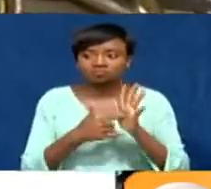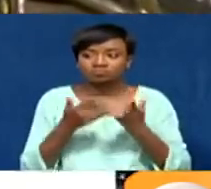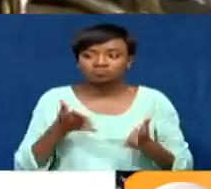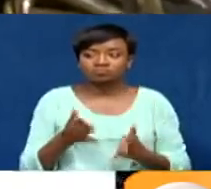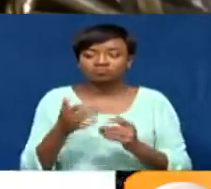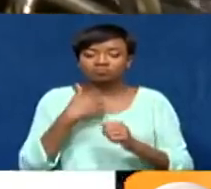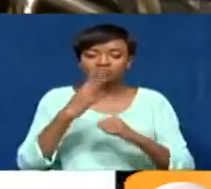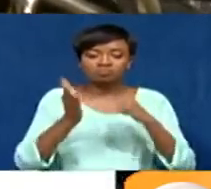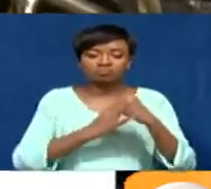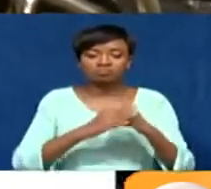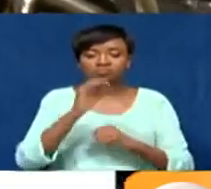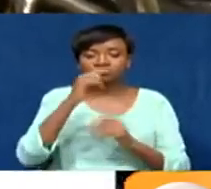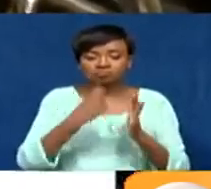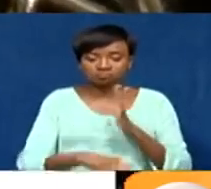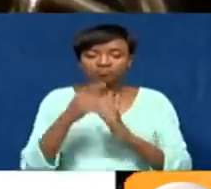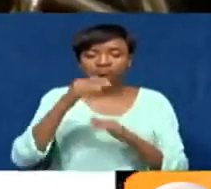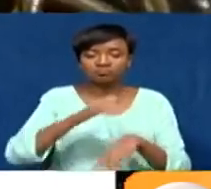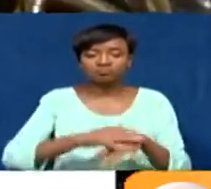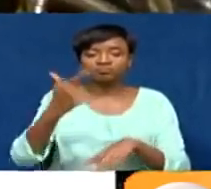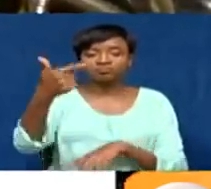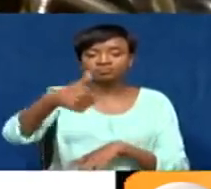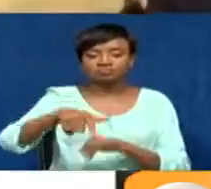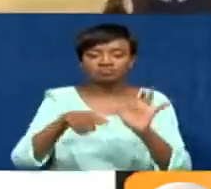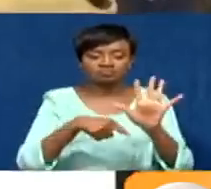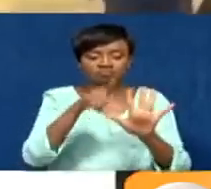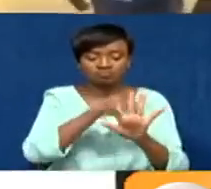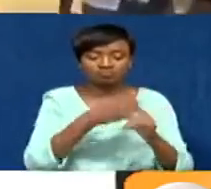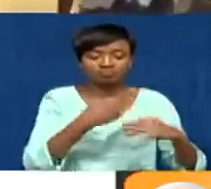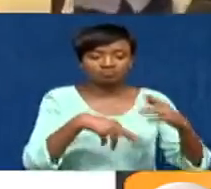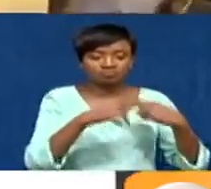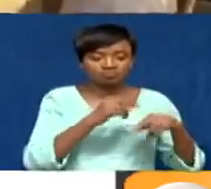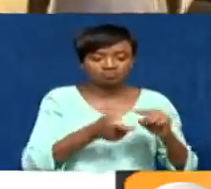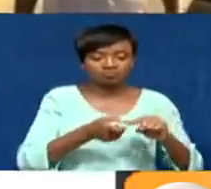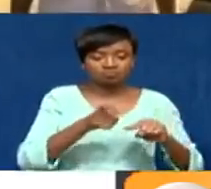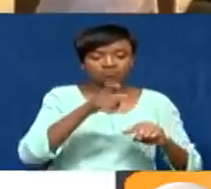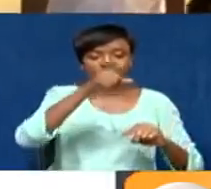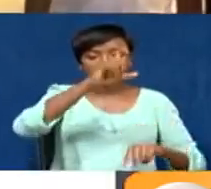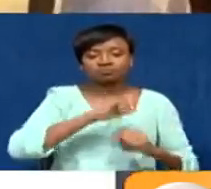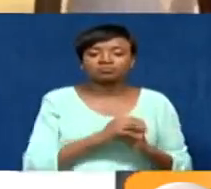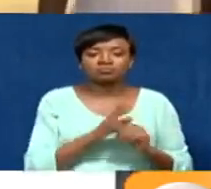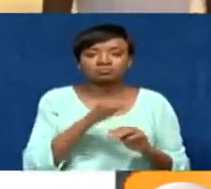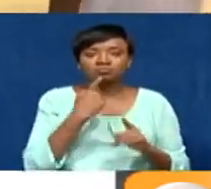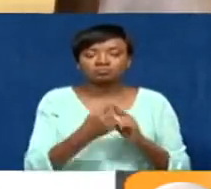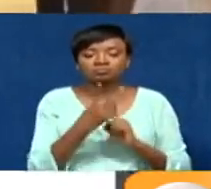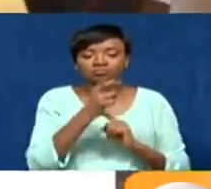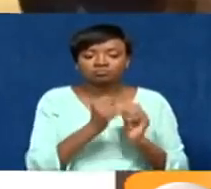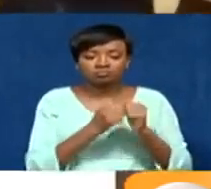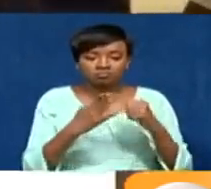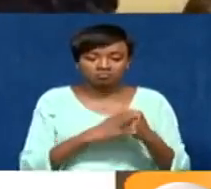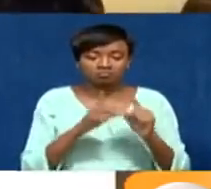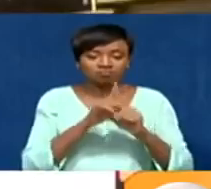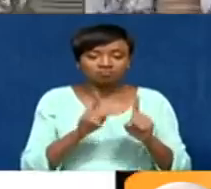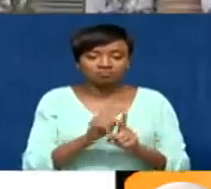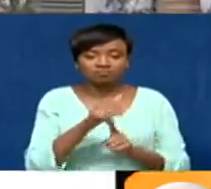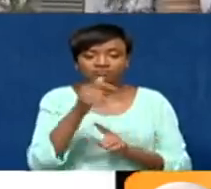9 taxes levied on petroleum products in the country, with 5 of them being revised upwards since 2019, including the stabilization fund,